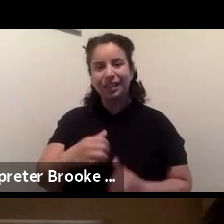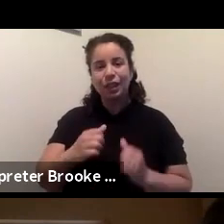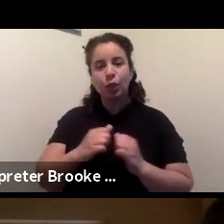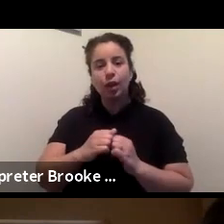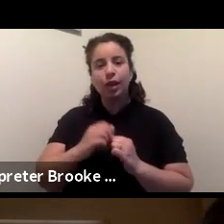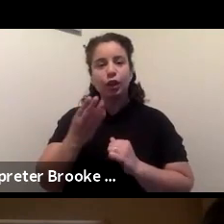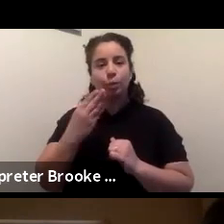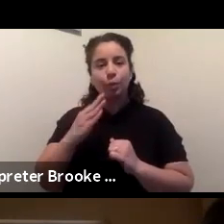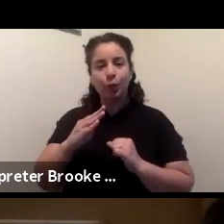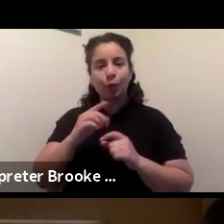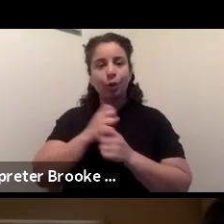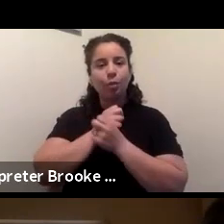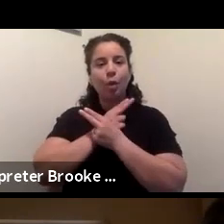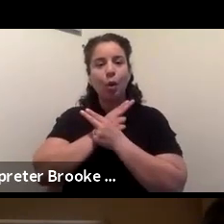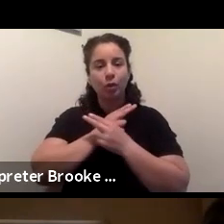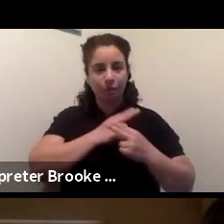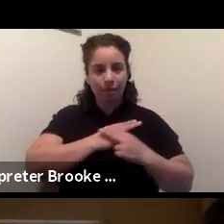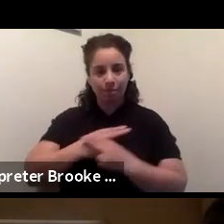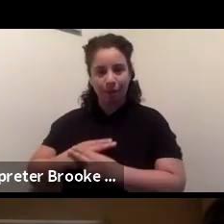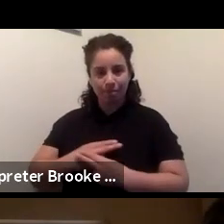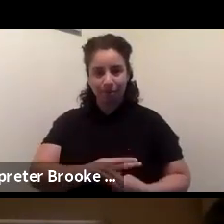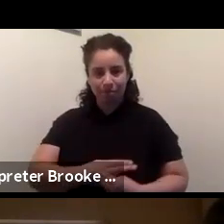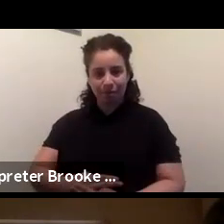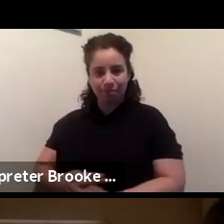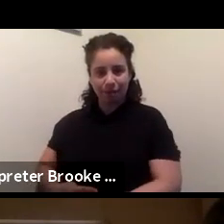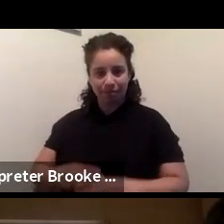bows printed on it.